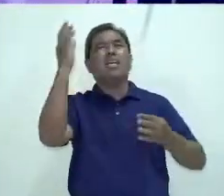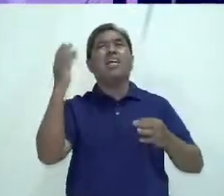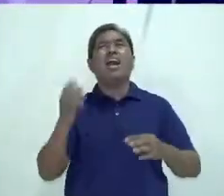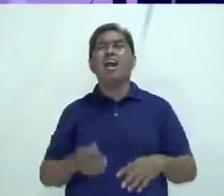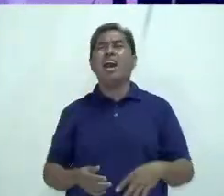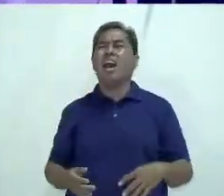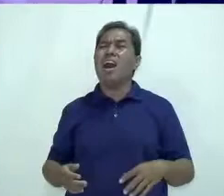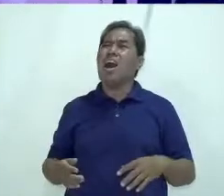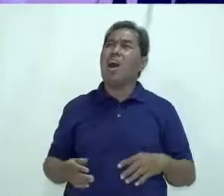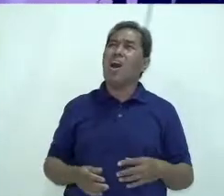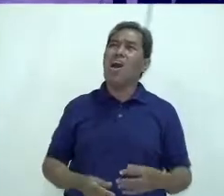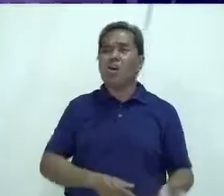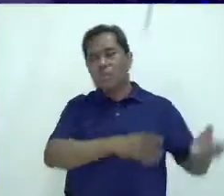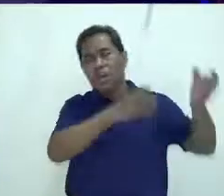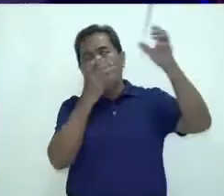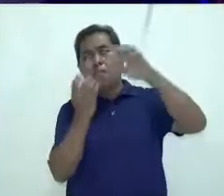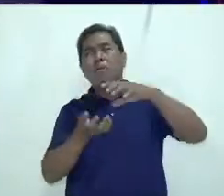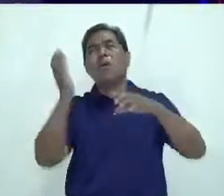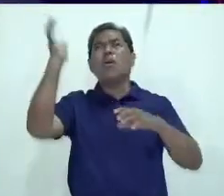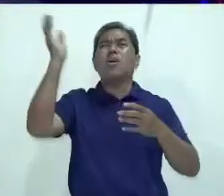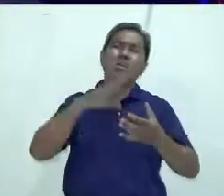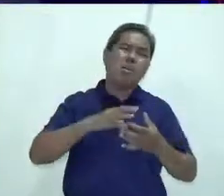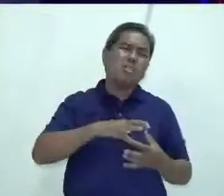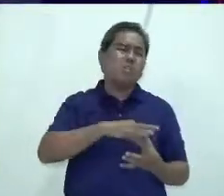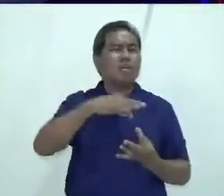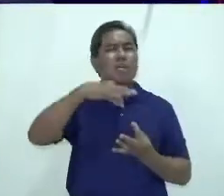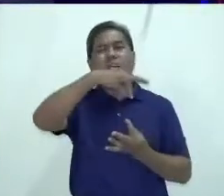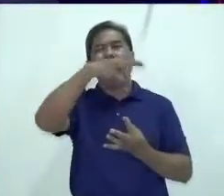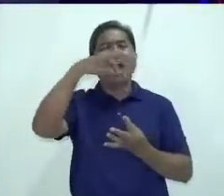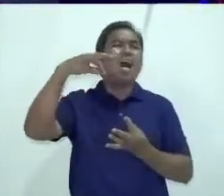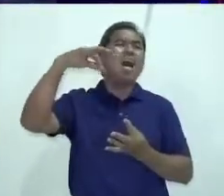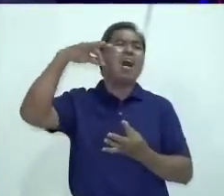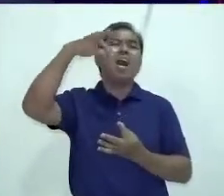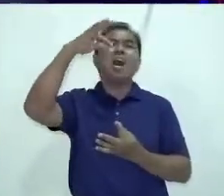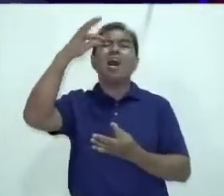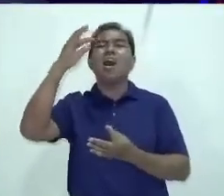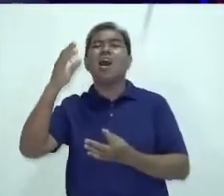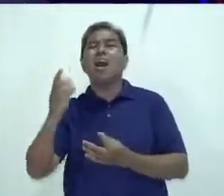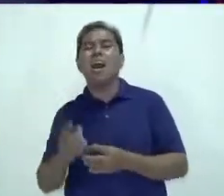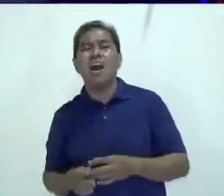spirit out. Pour your spirit out. Pour your spirit